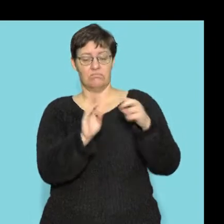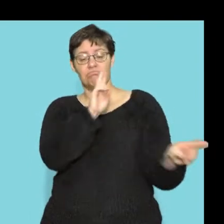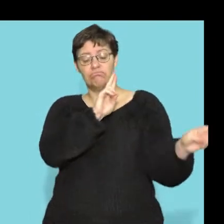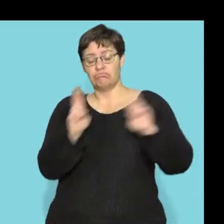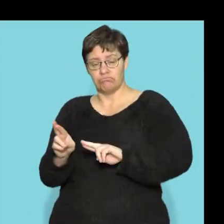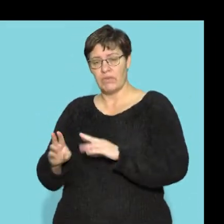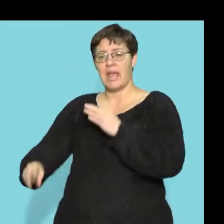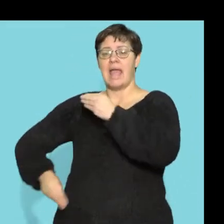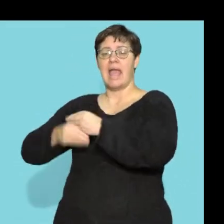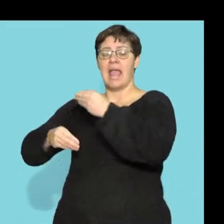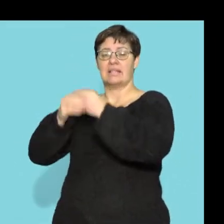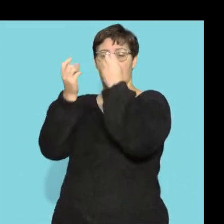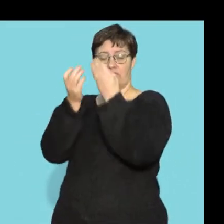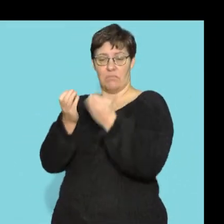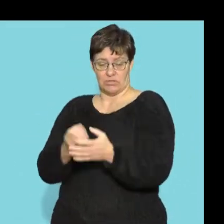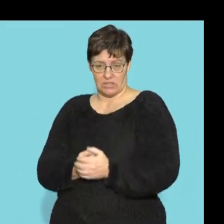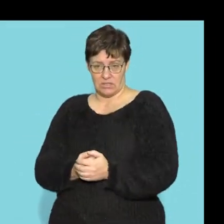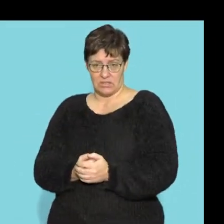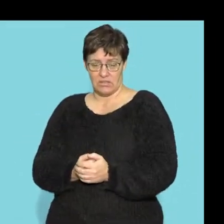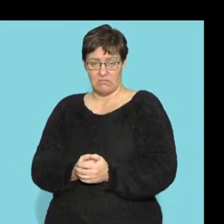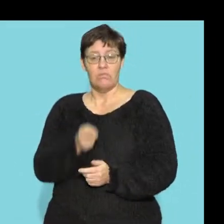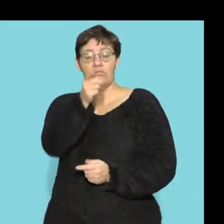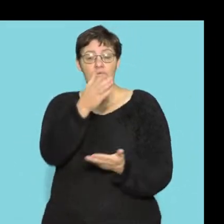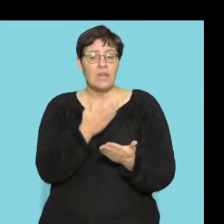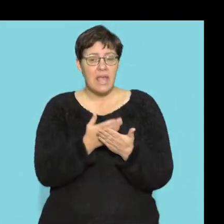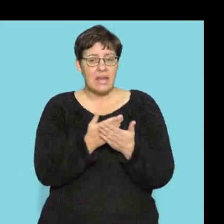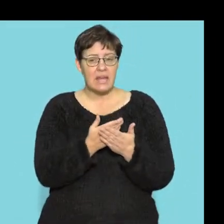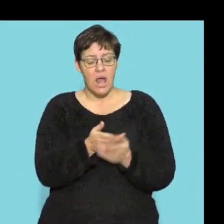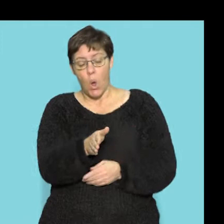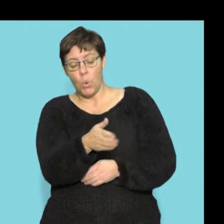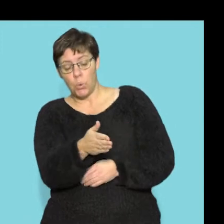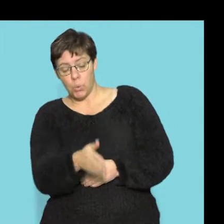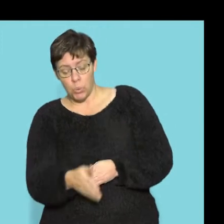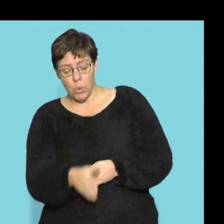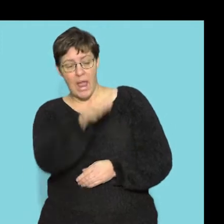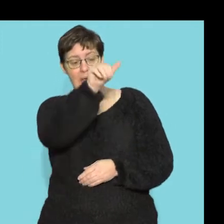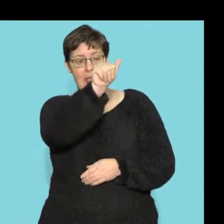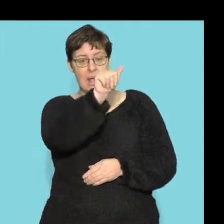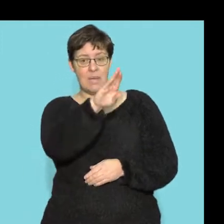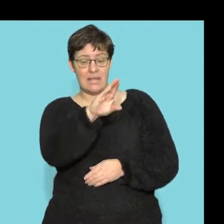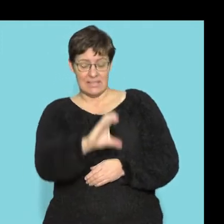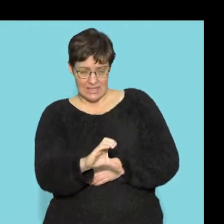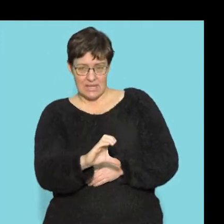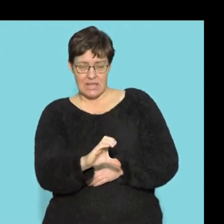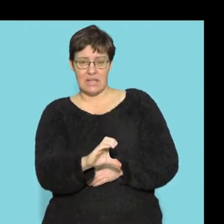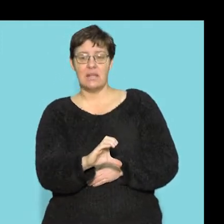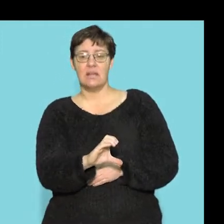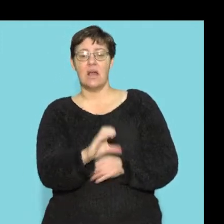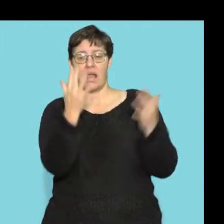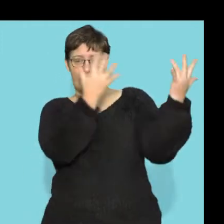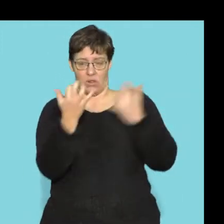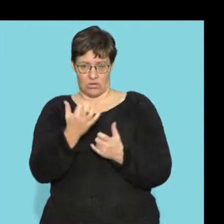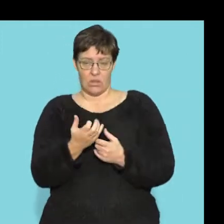to the additional information to calculate the missing figures A to C on the